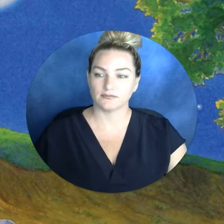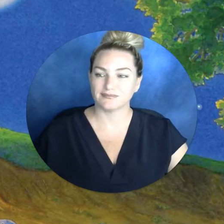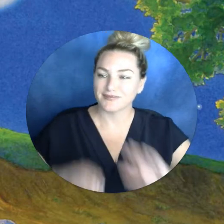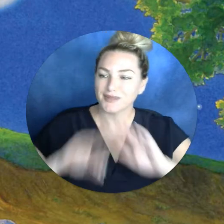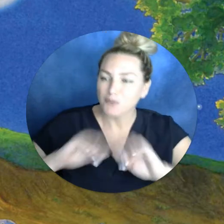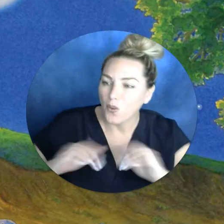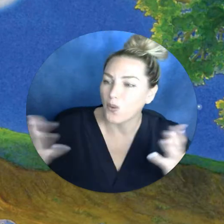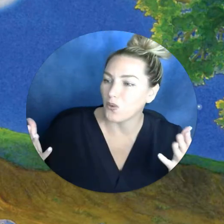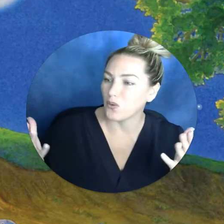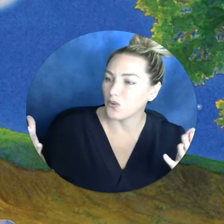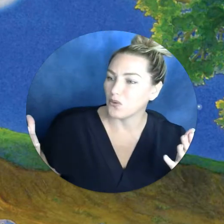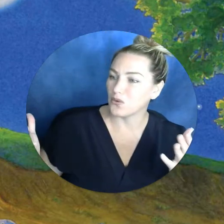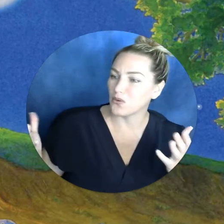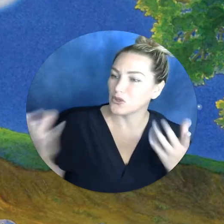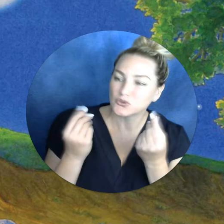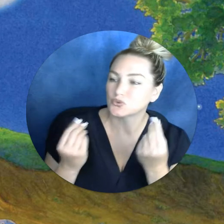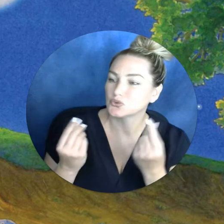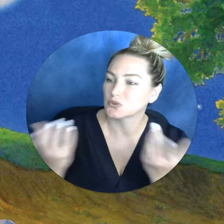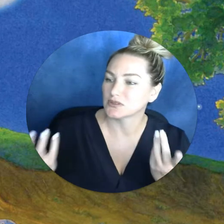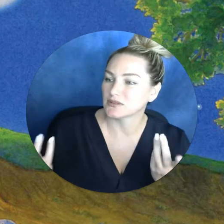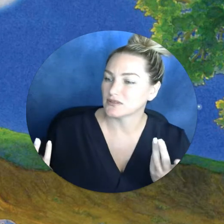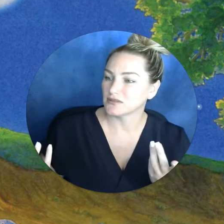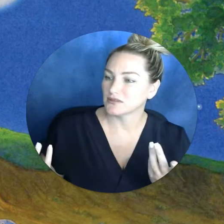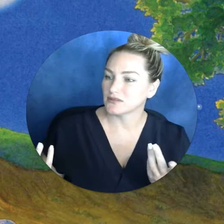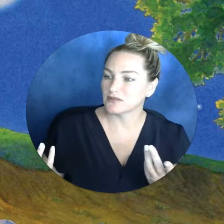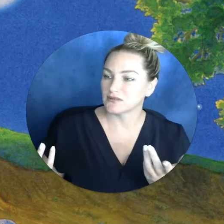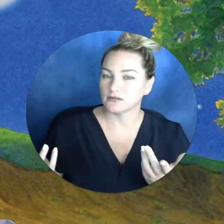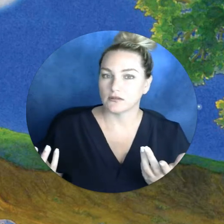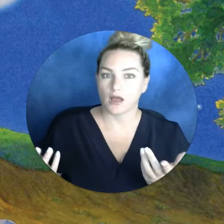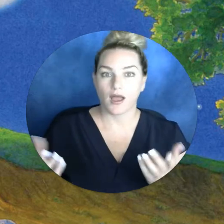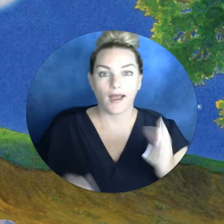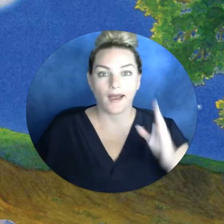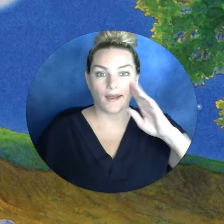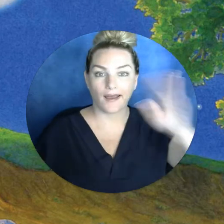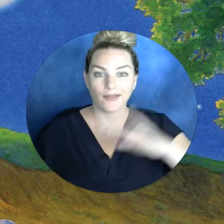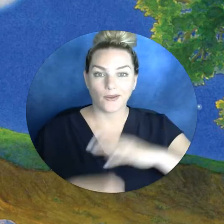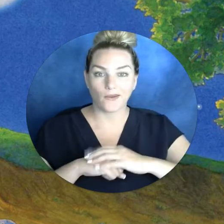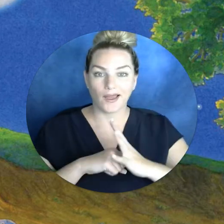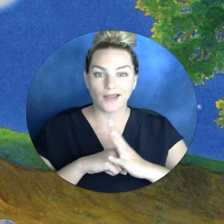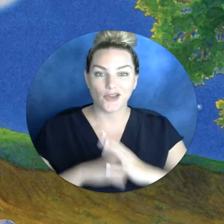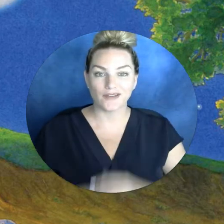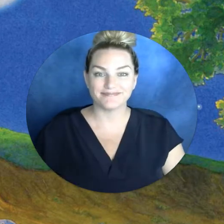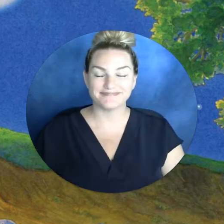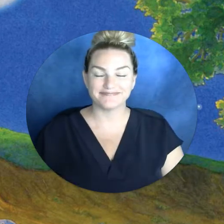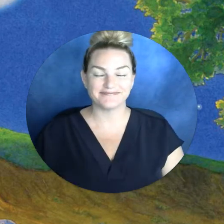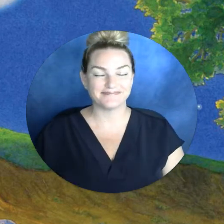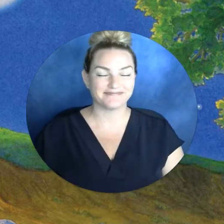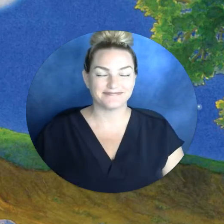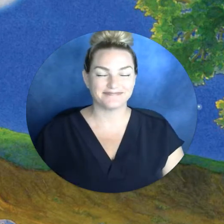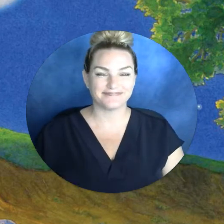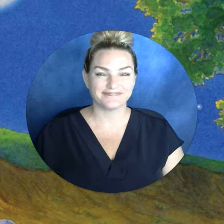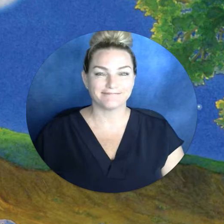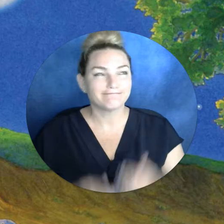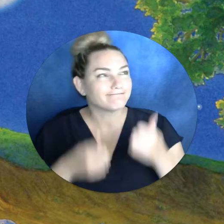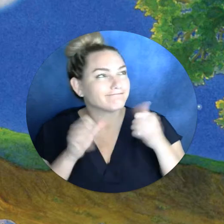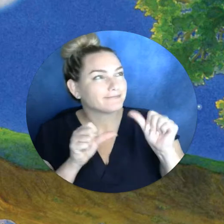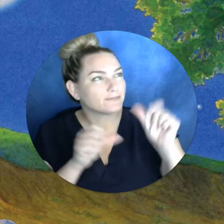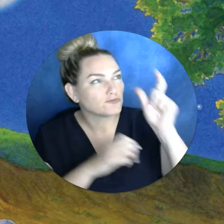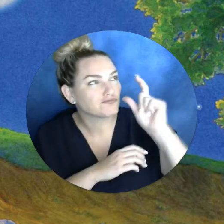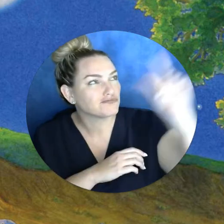"Mole," grunted Hedgehog, "what are you up to?" "Hello, Hedgehog," said Mole. "I'm trying to poke down